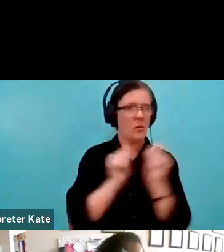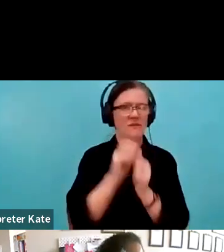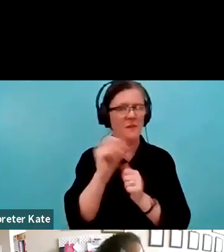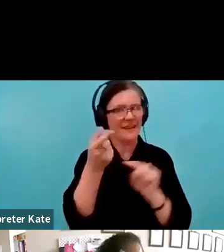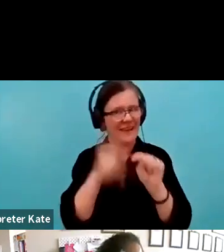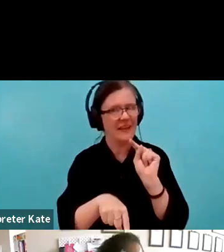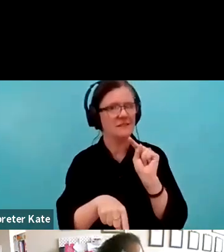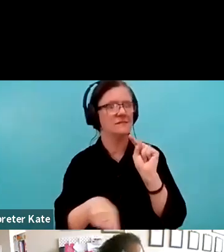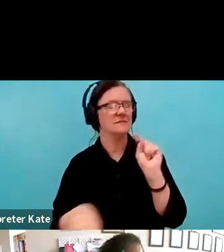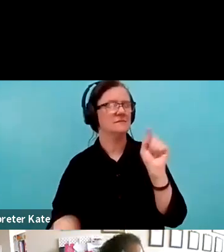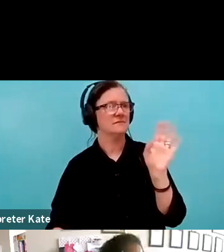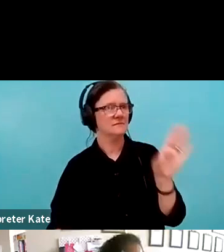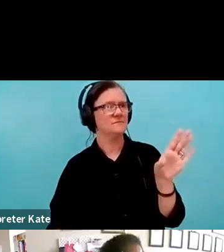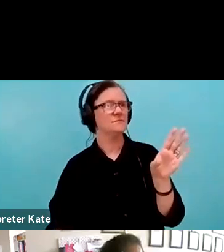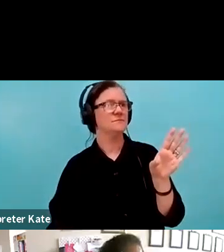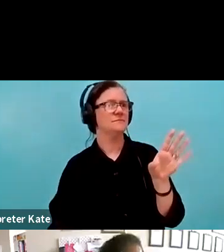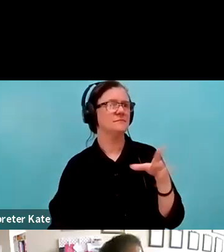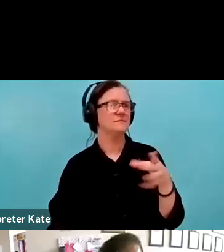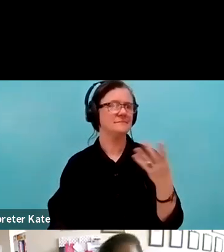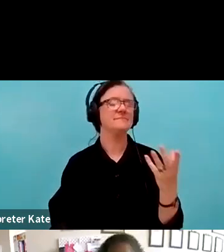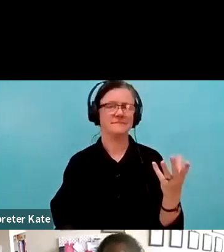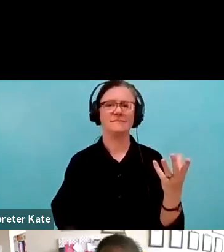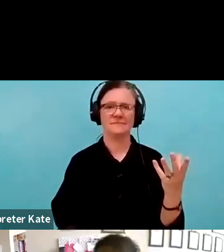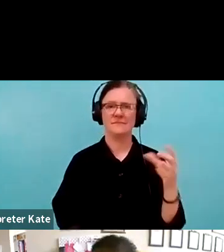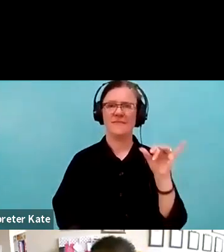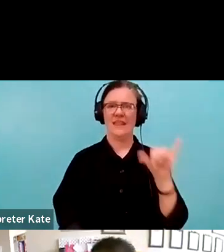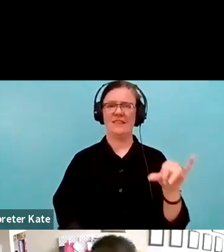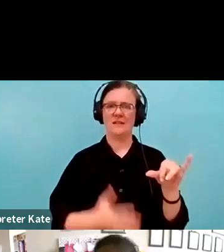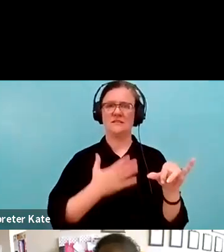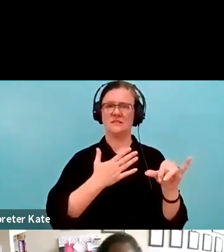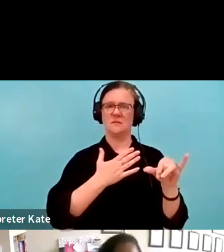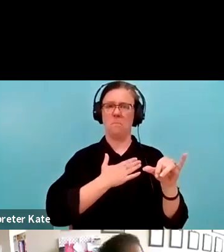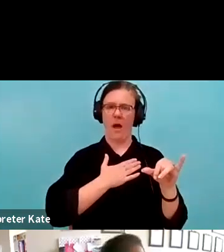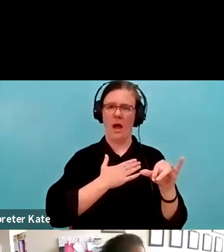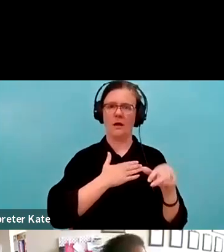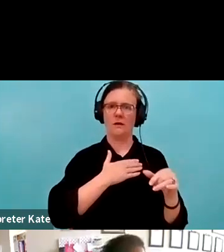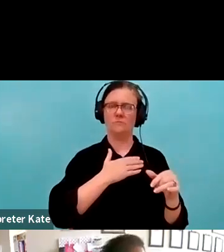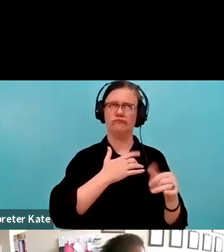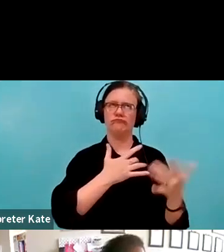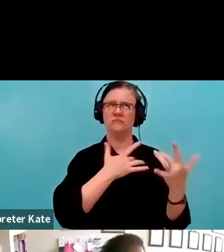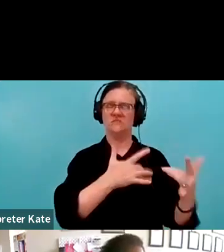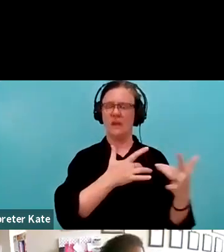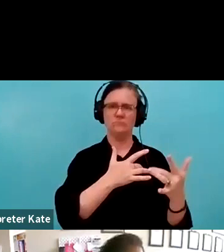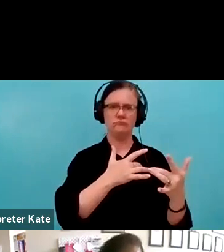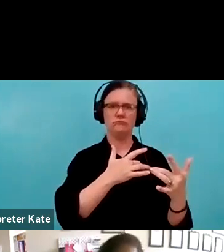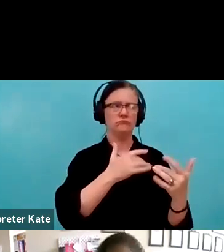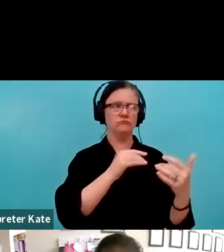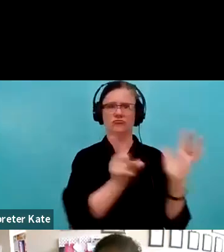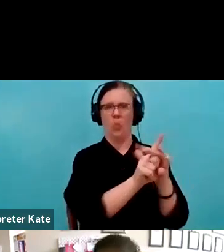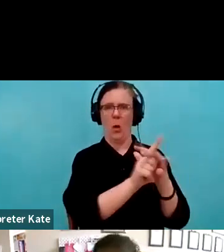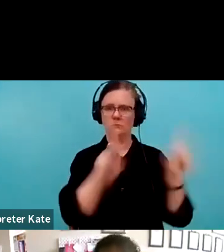disabilities, and that so I think that's how I've been showing up, and that's how I claim it, and it's